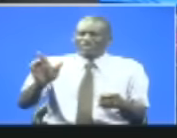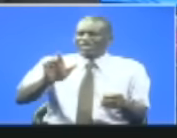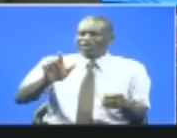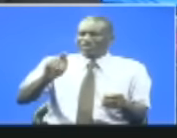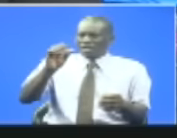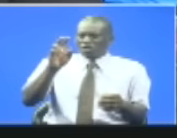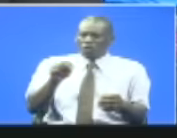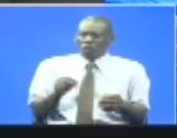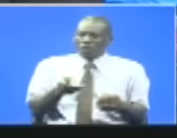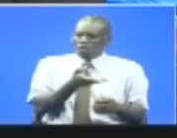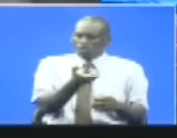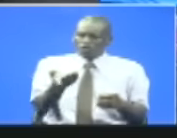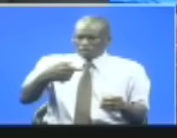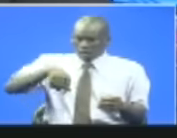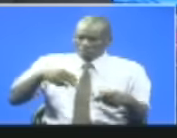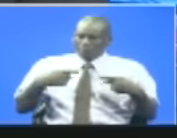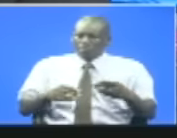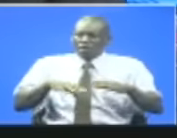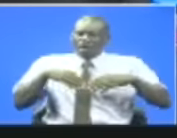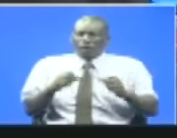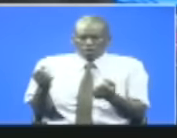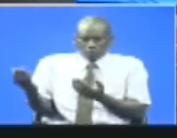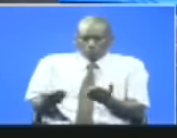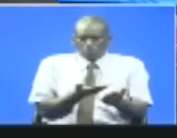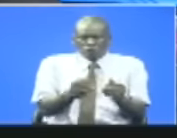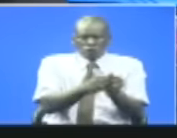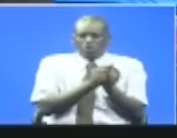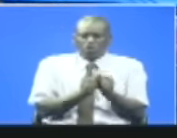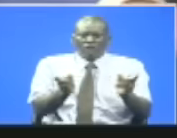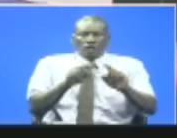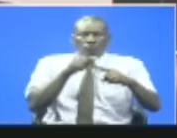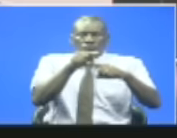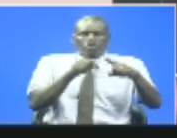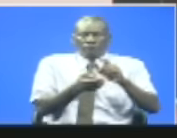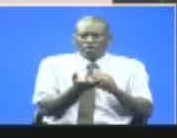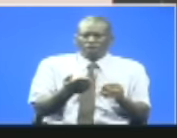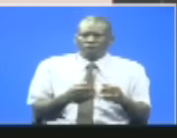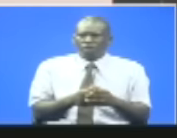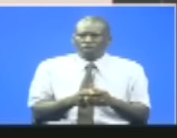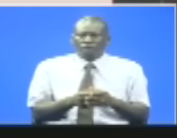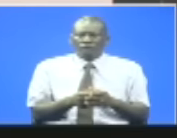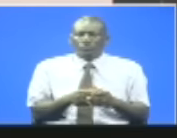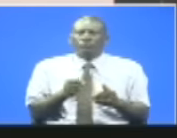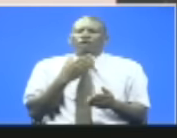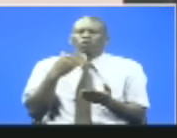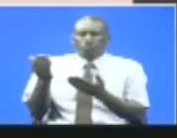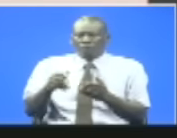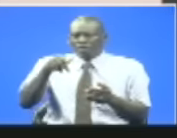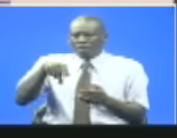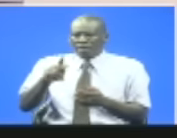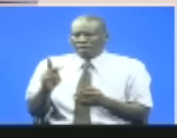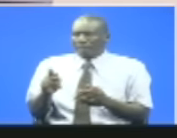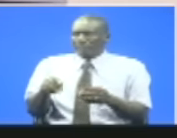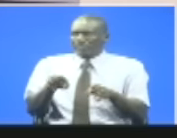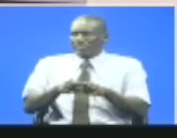are our constituents. How do we bring them together? Okay. And not divide them? And before both of you jump in fact, let me bring in Peter Kenneth because he has